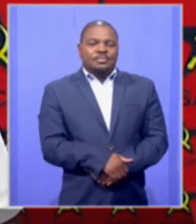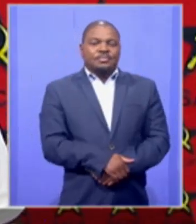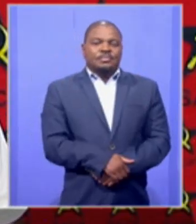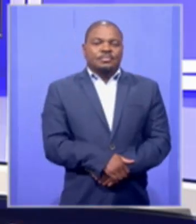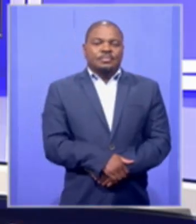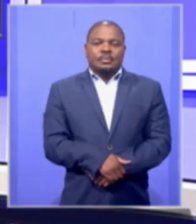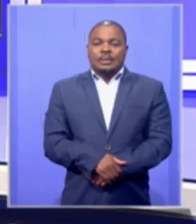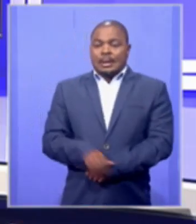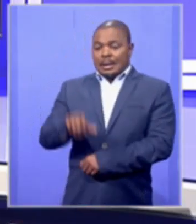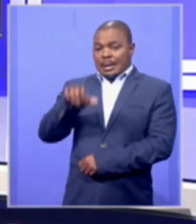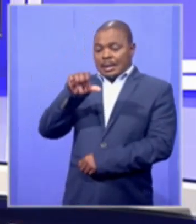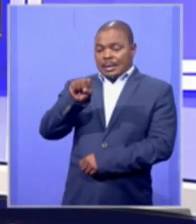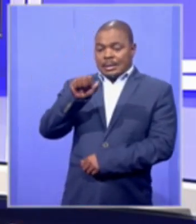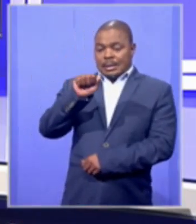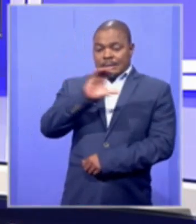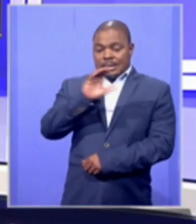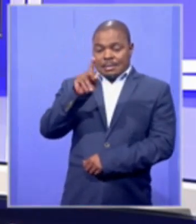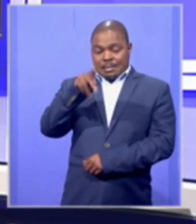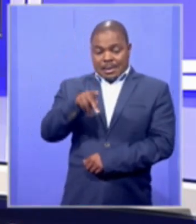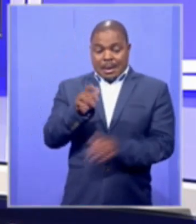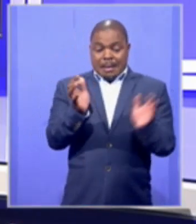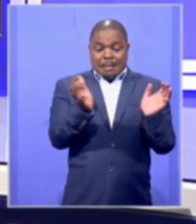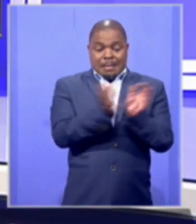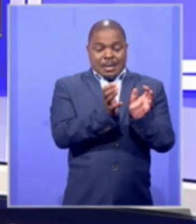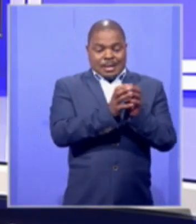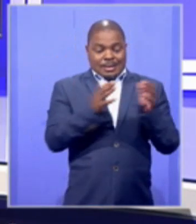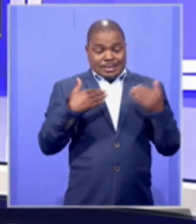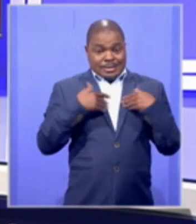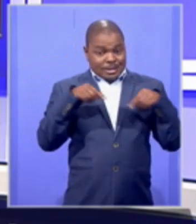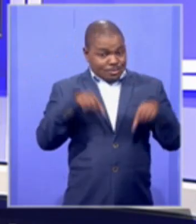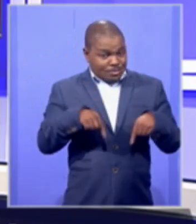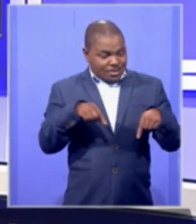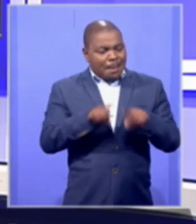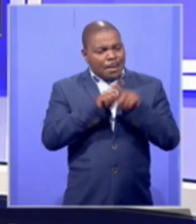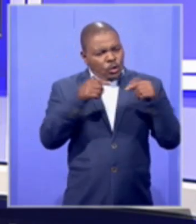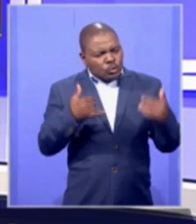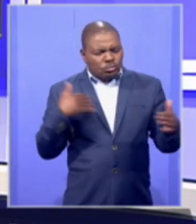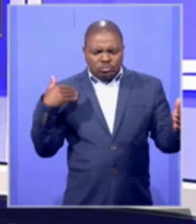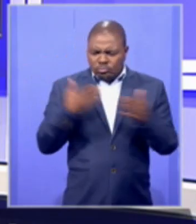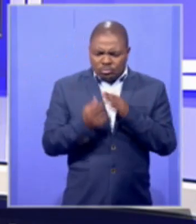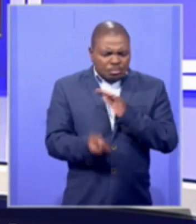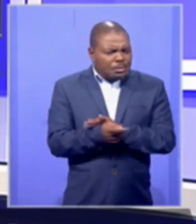ya SACP simolotse gompieno ke ntota se se tlhotseng se dirwa ka kong.